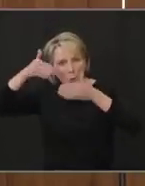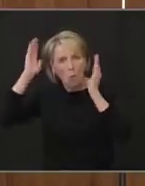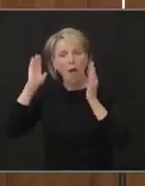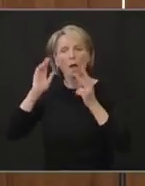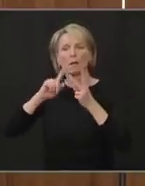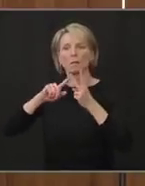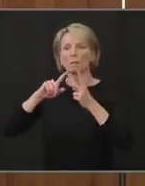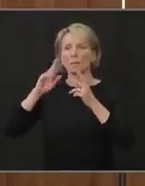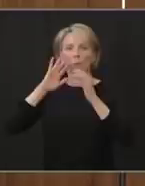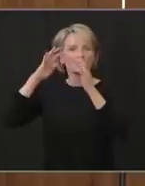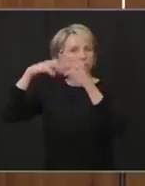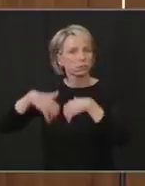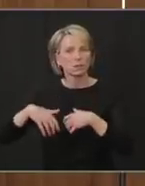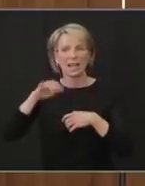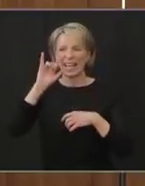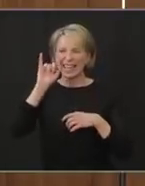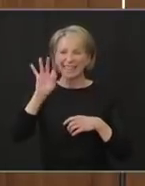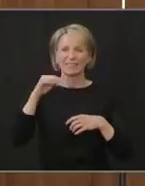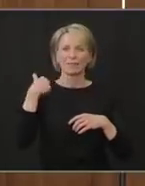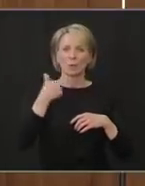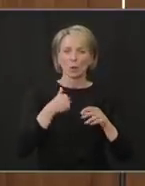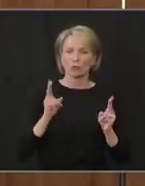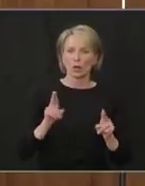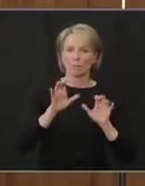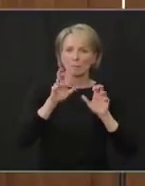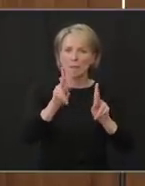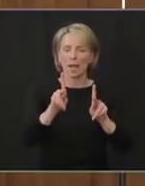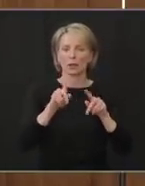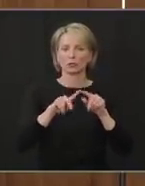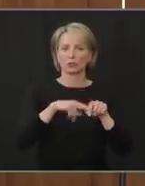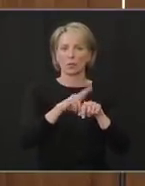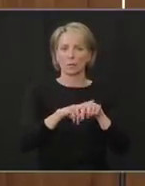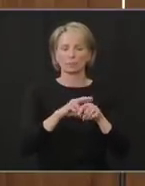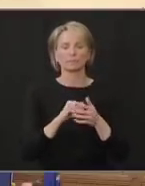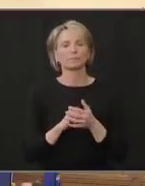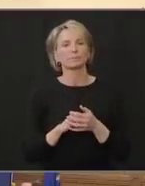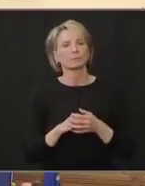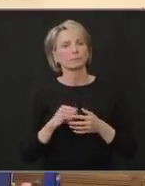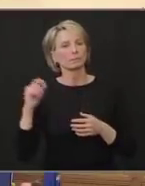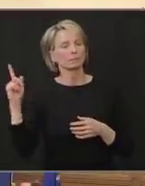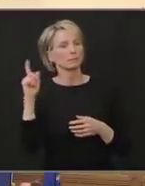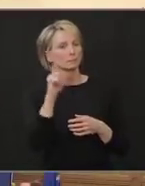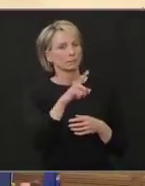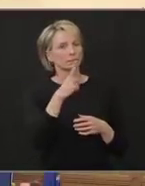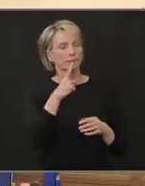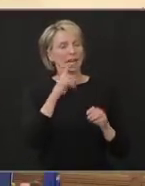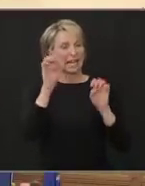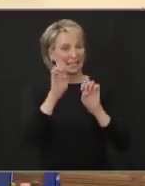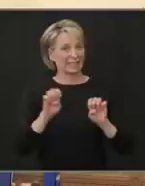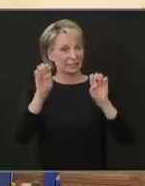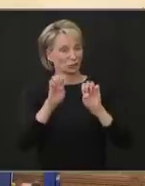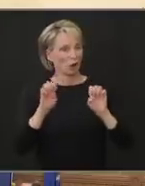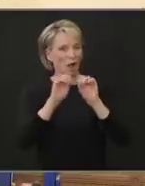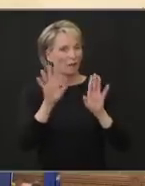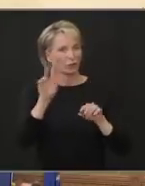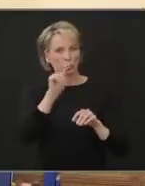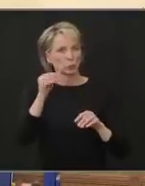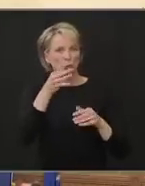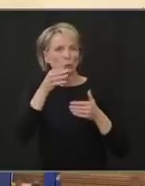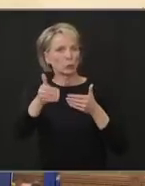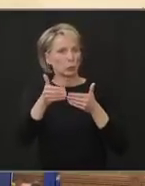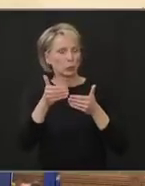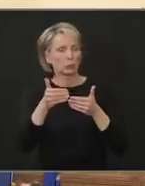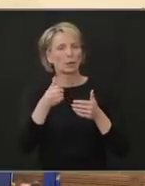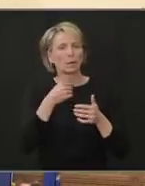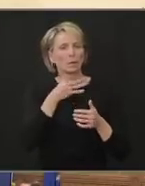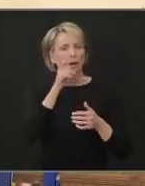Absolutely horrendous. Clearly, Easter is uninformed, wishful thinking. What is the latest federal guidance